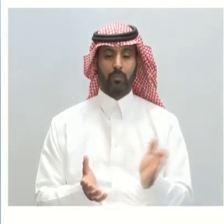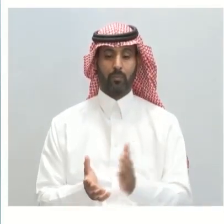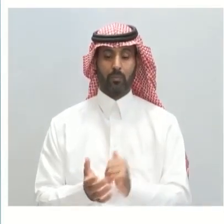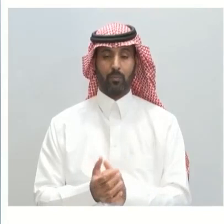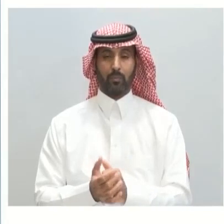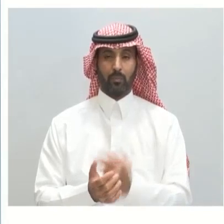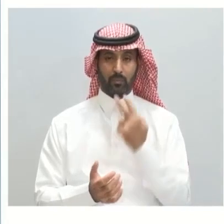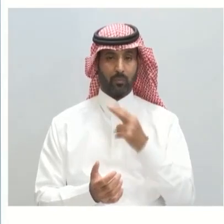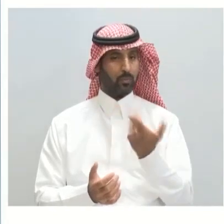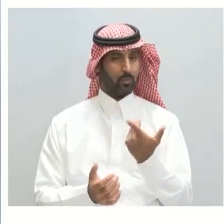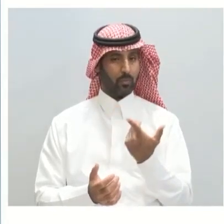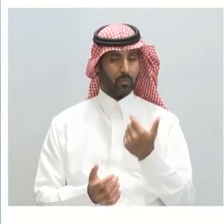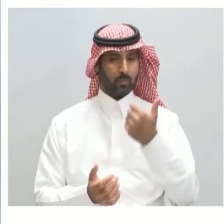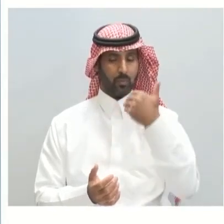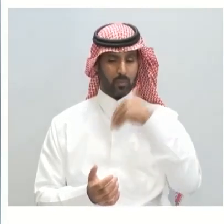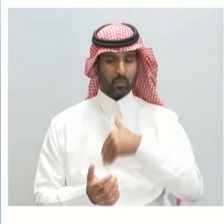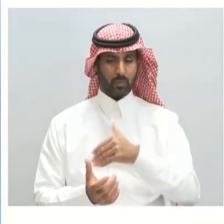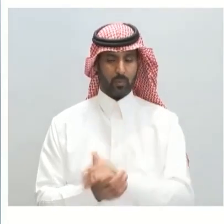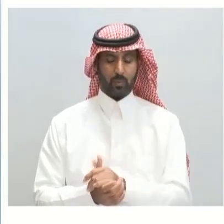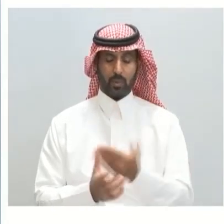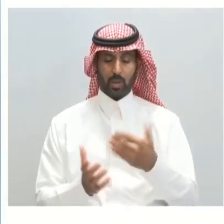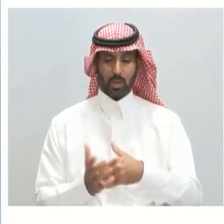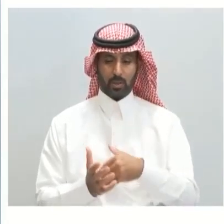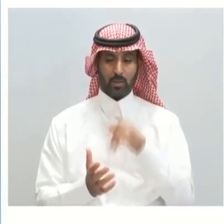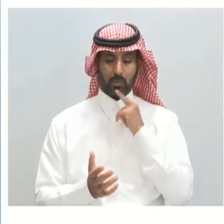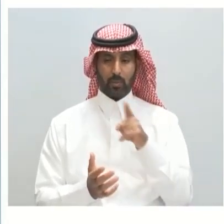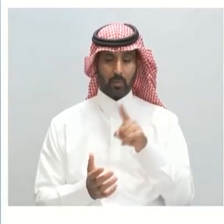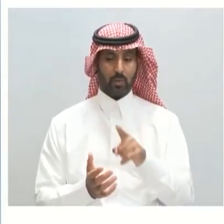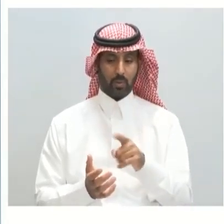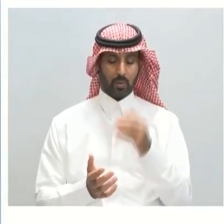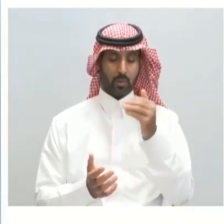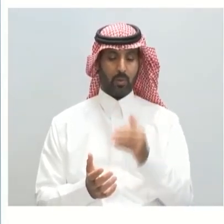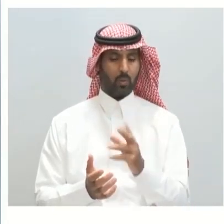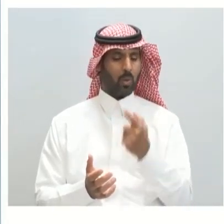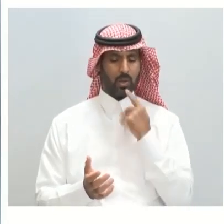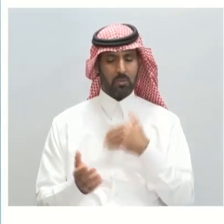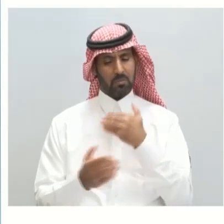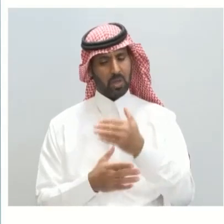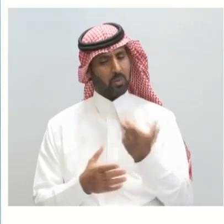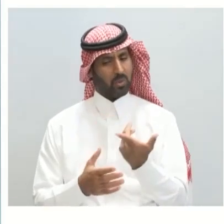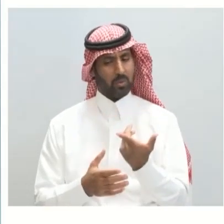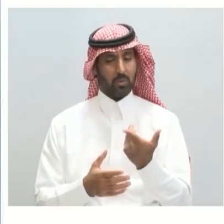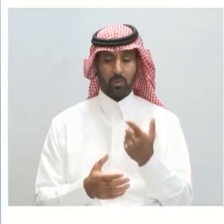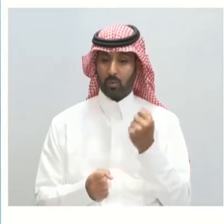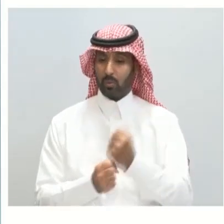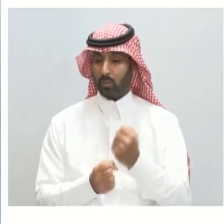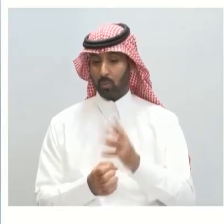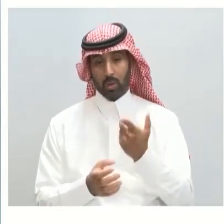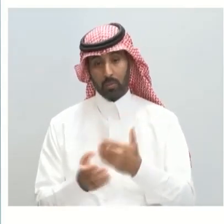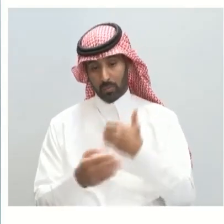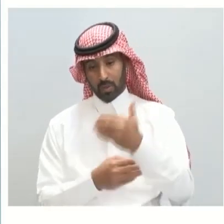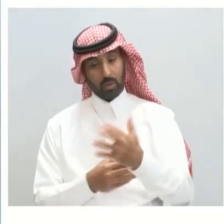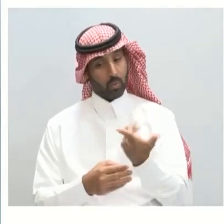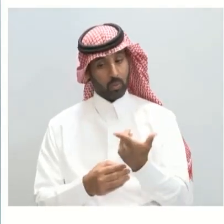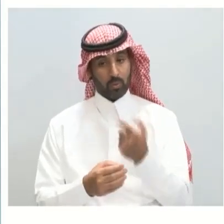So, for example, in the last part, and now, what's next? When you say what's next, the WH